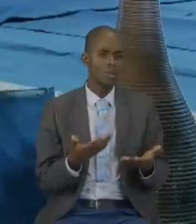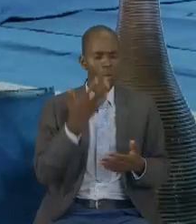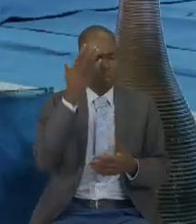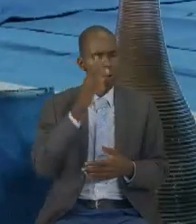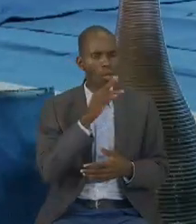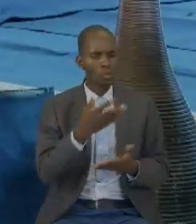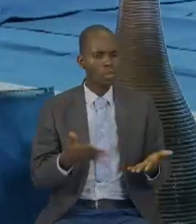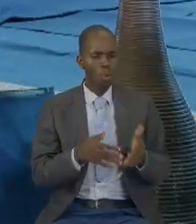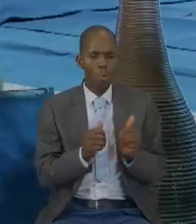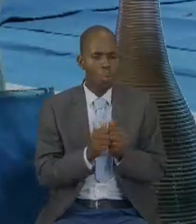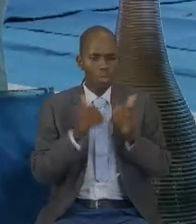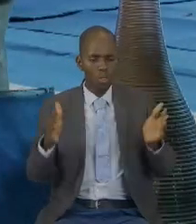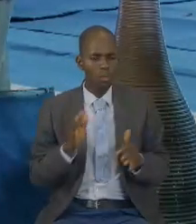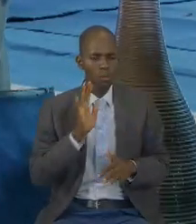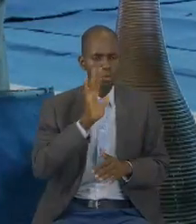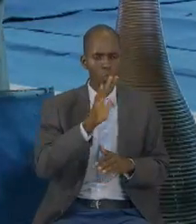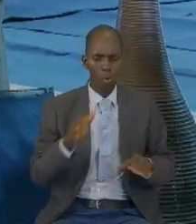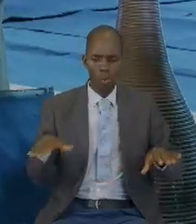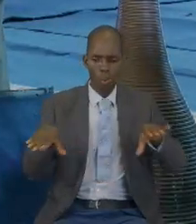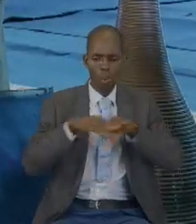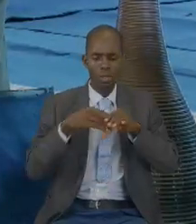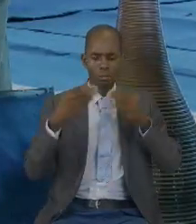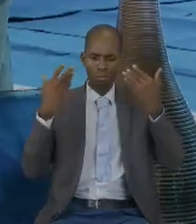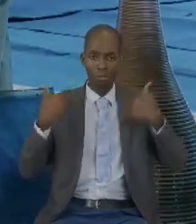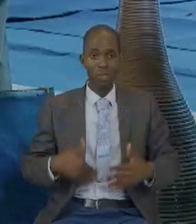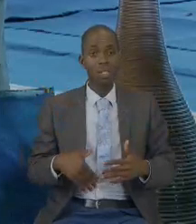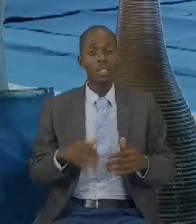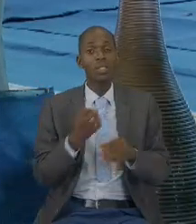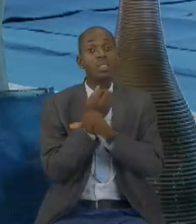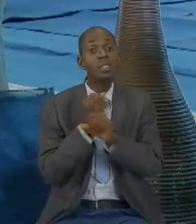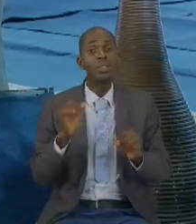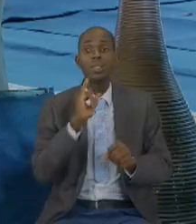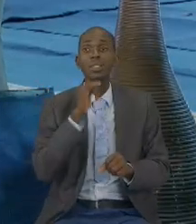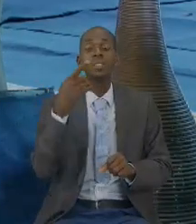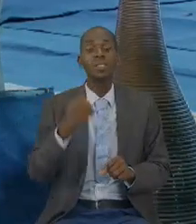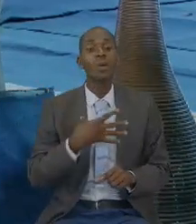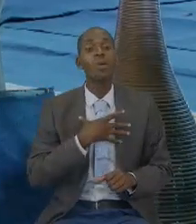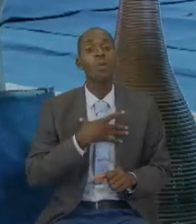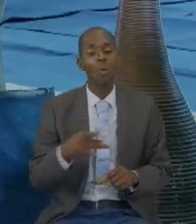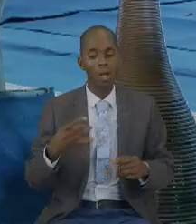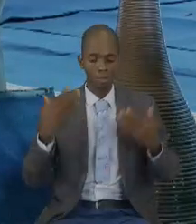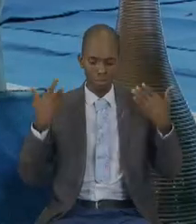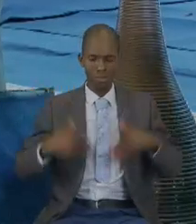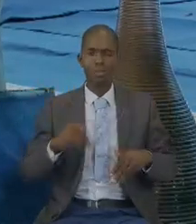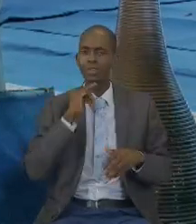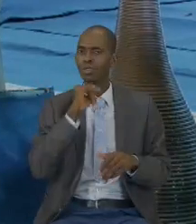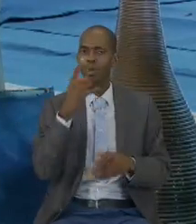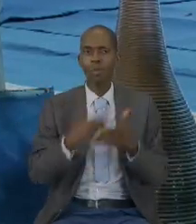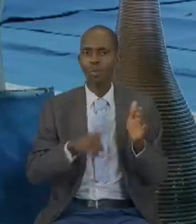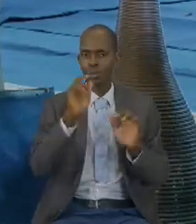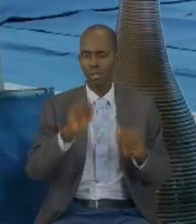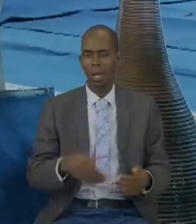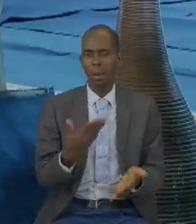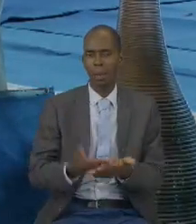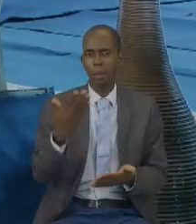without the wedding garment? Salvation is the white robe he's talking about. It's not something you can make by yourself.